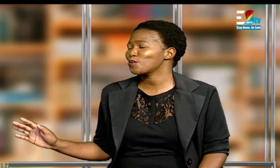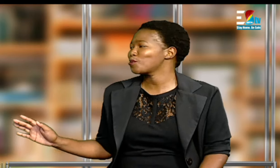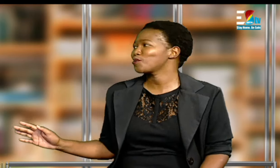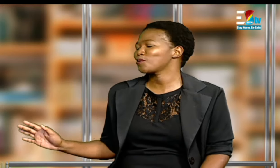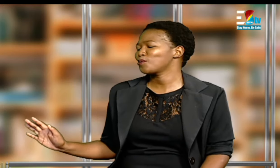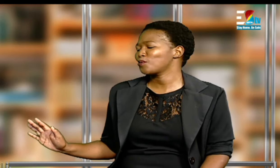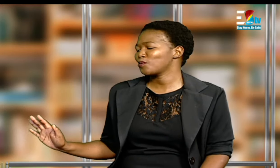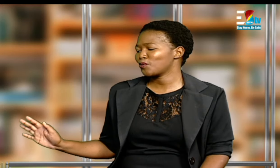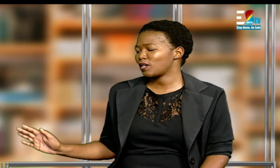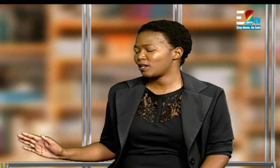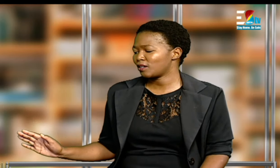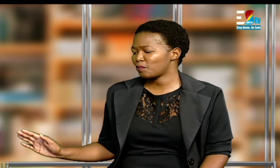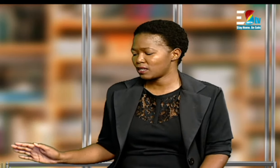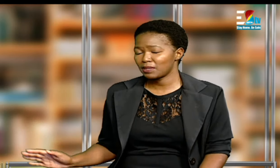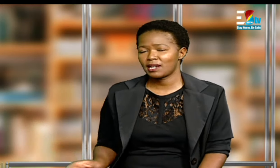ngicela